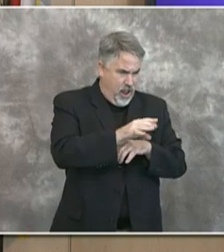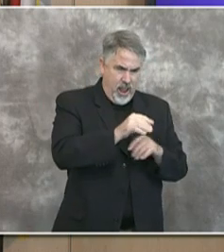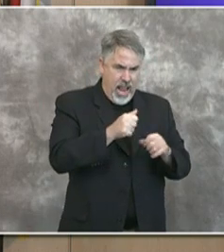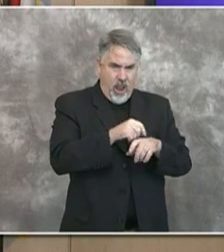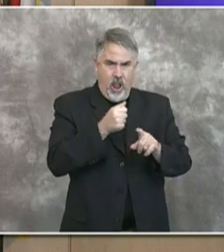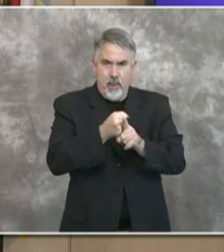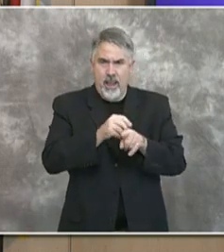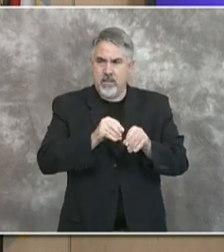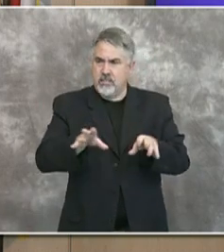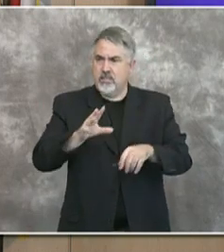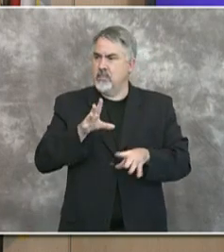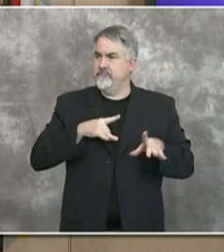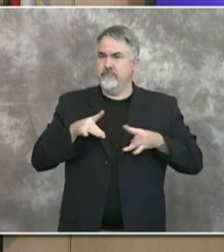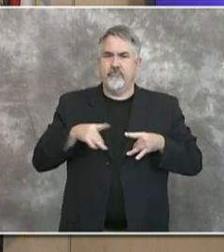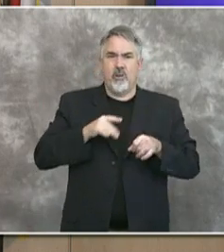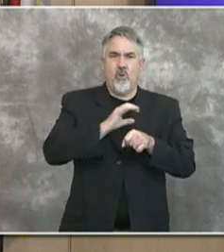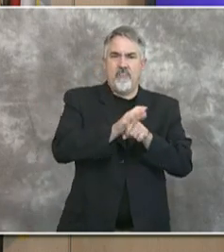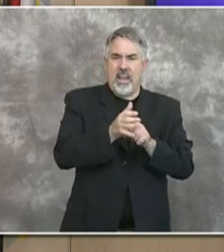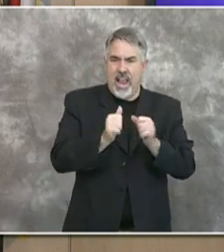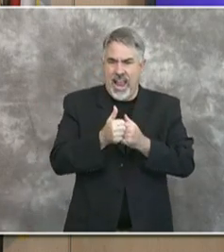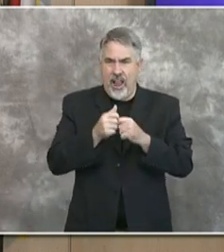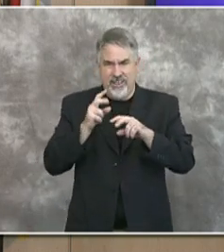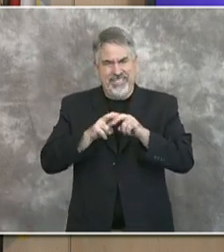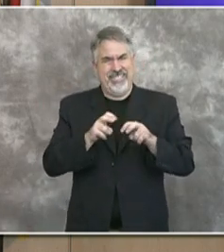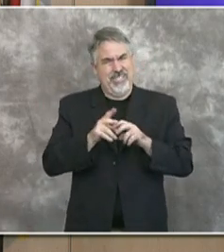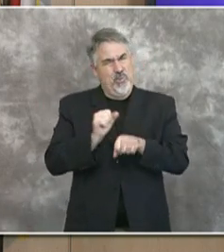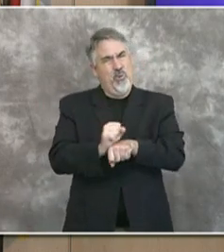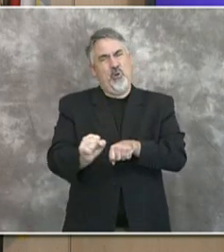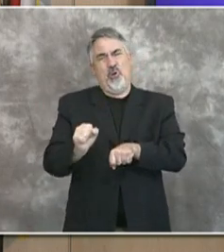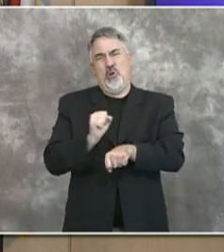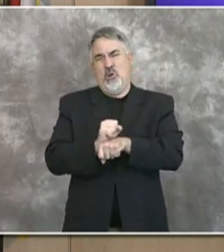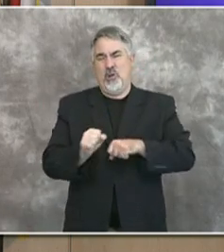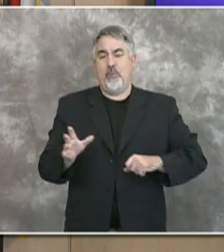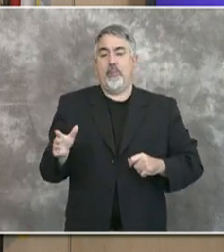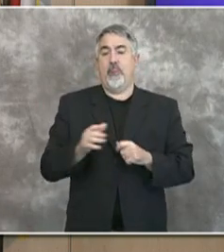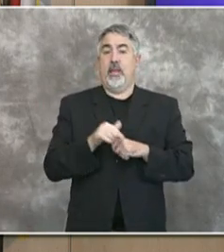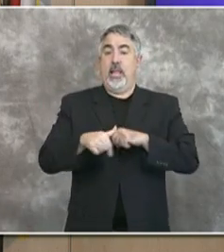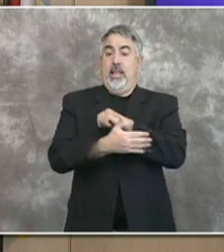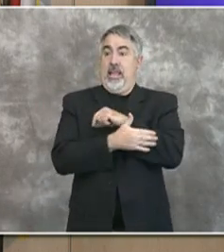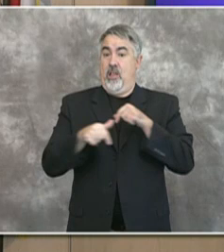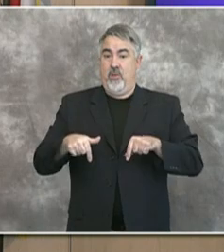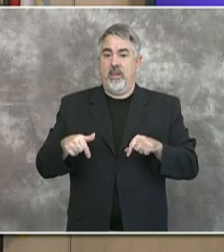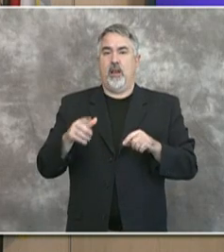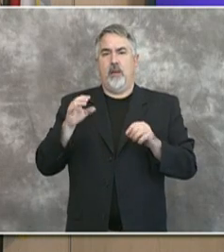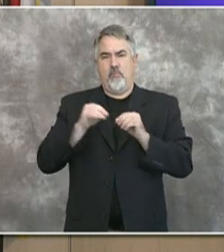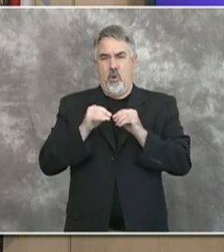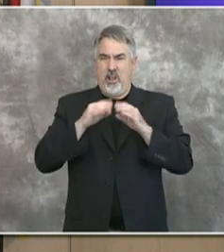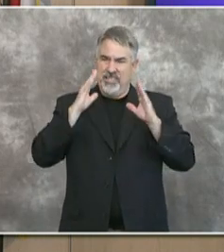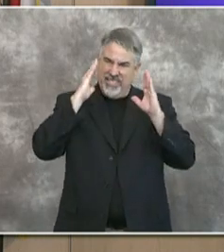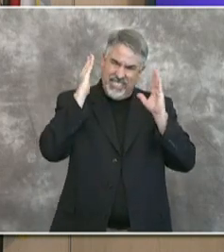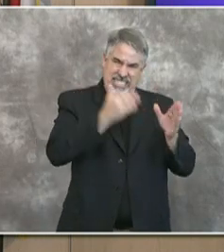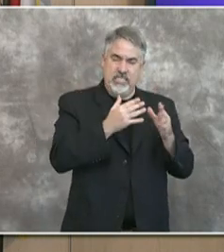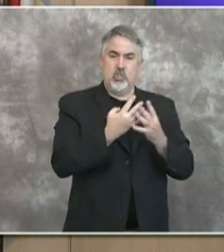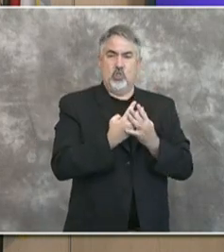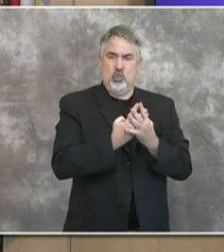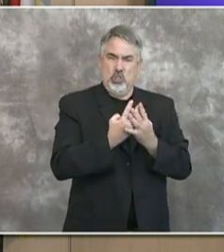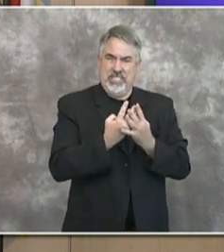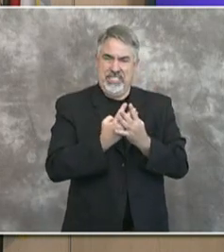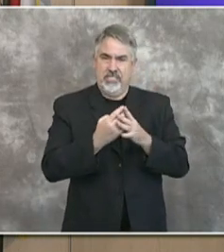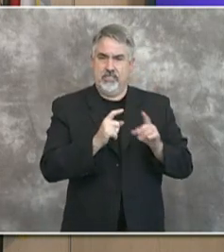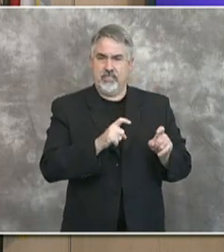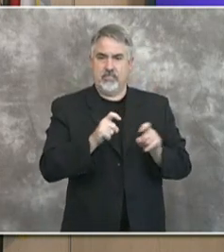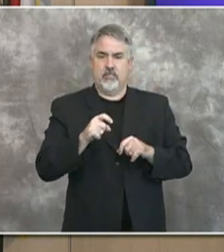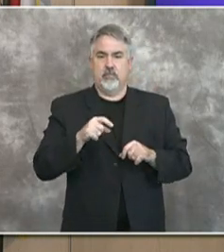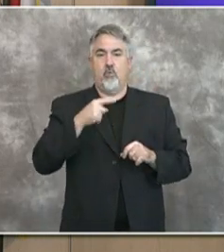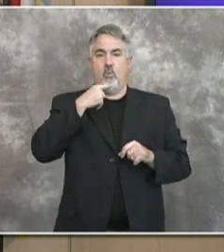Meanwhile, our county has asked federal authorities to do more screening of travelers from Mexico into the United States, and you'll hear more